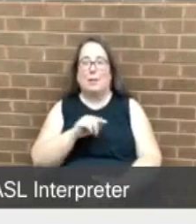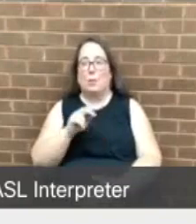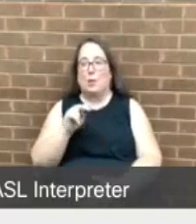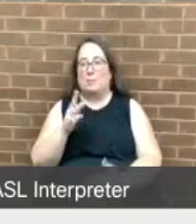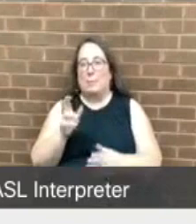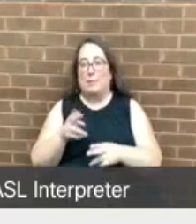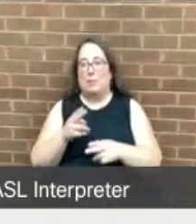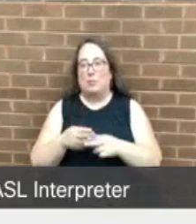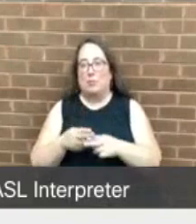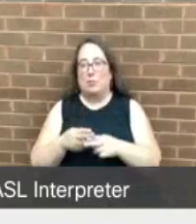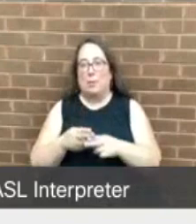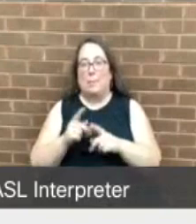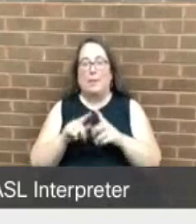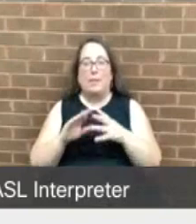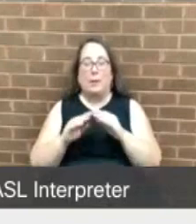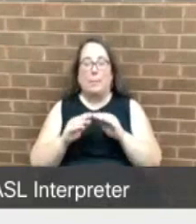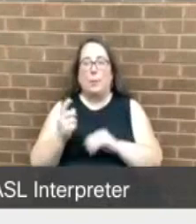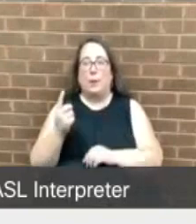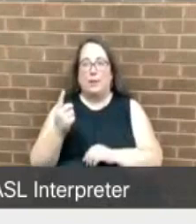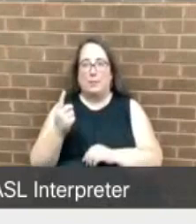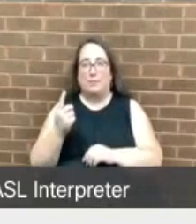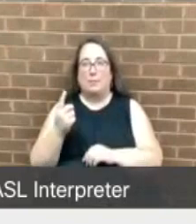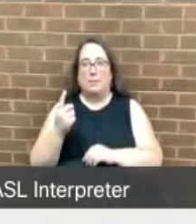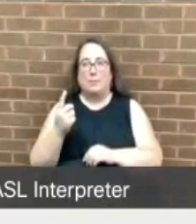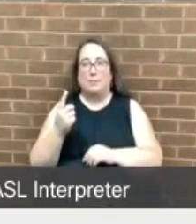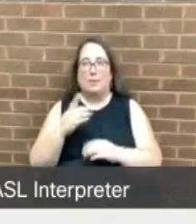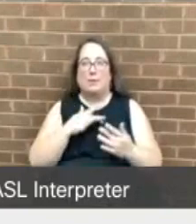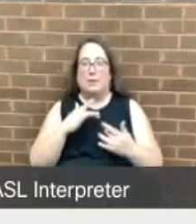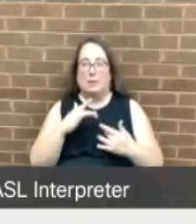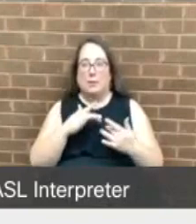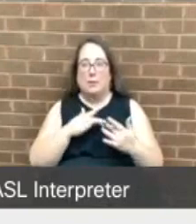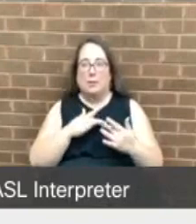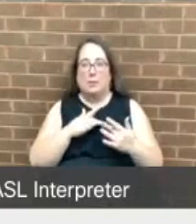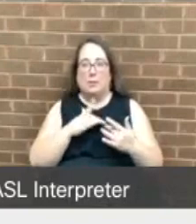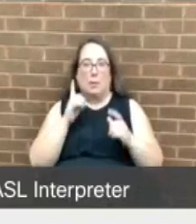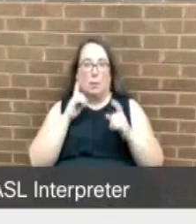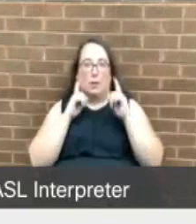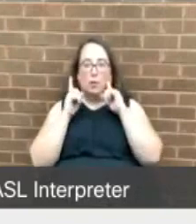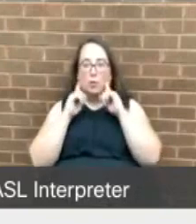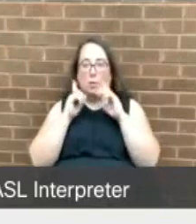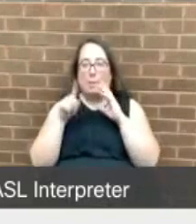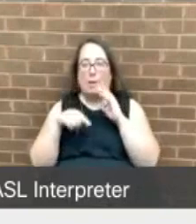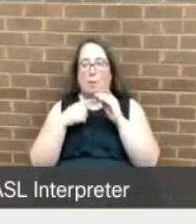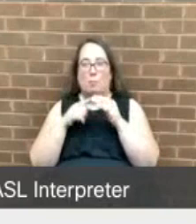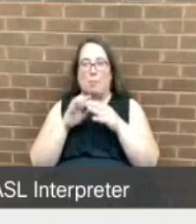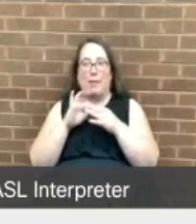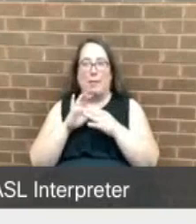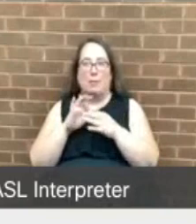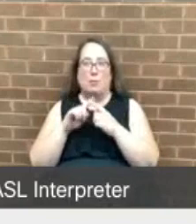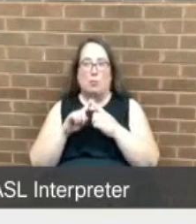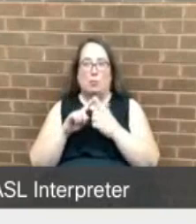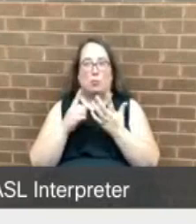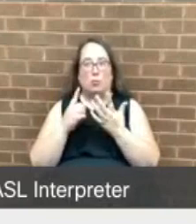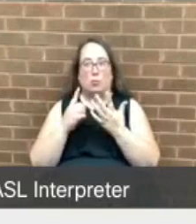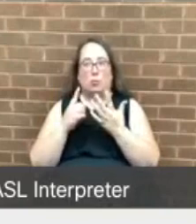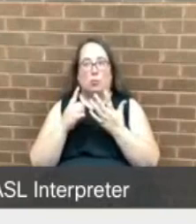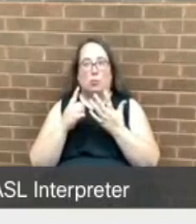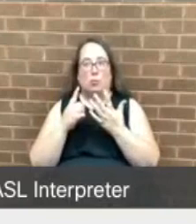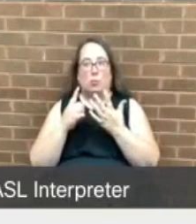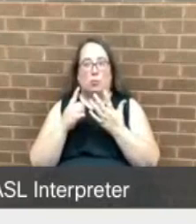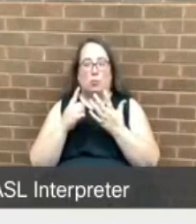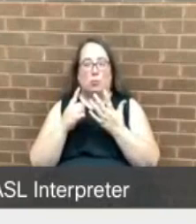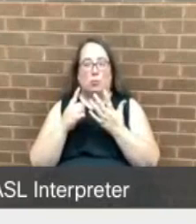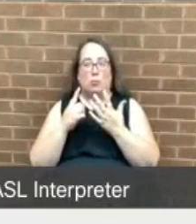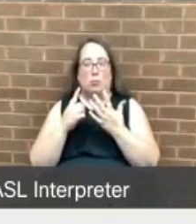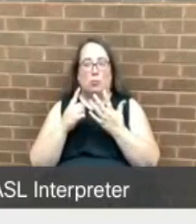you know, probably the number one concern that we get related to traffic and congestion and safety